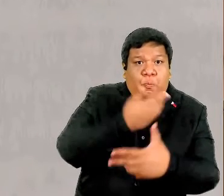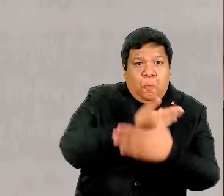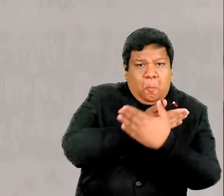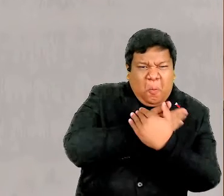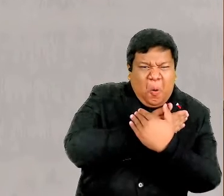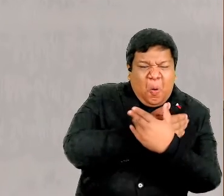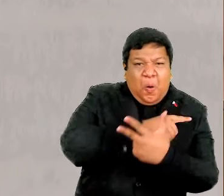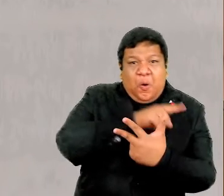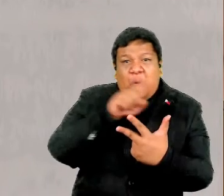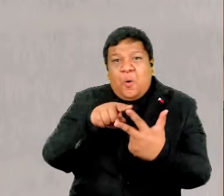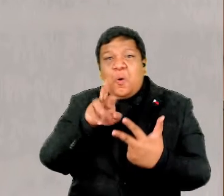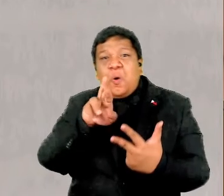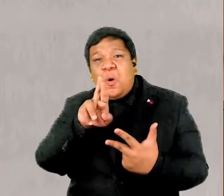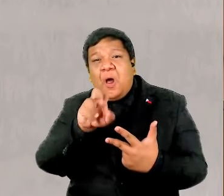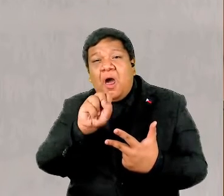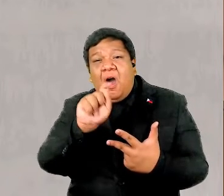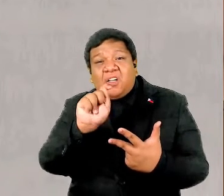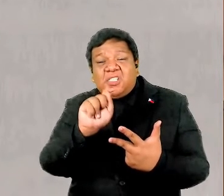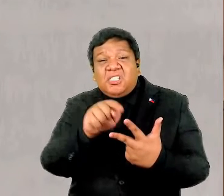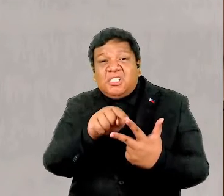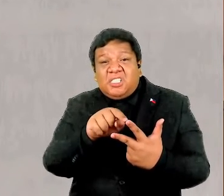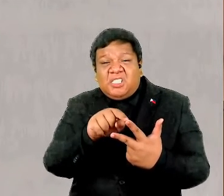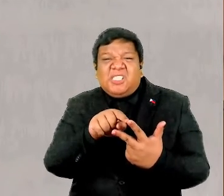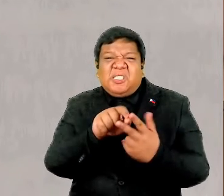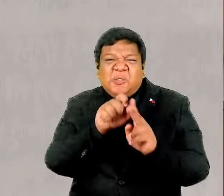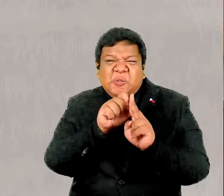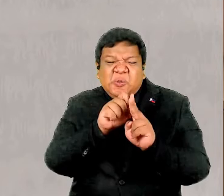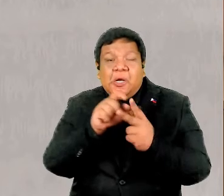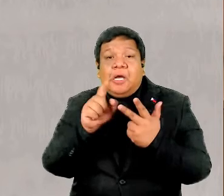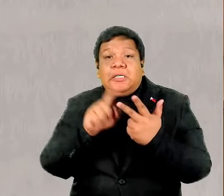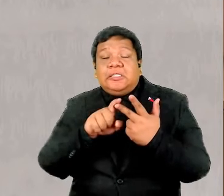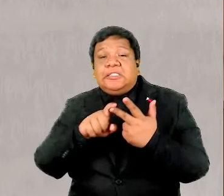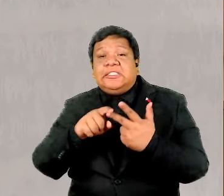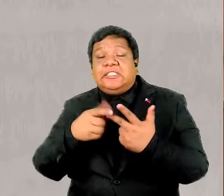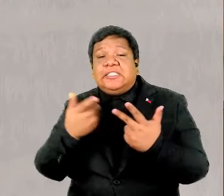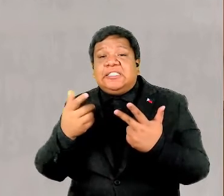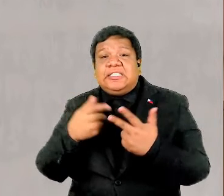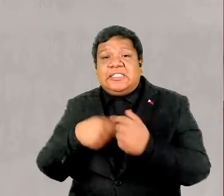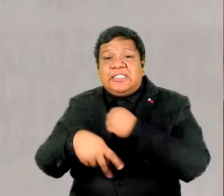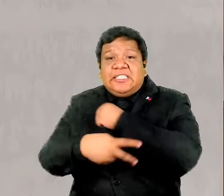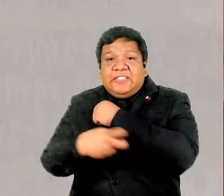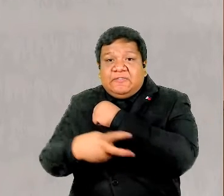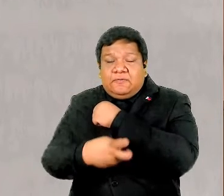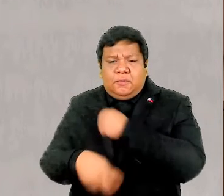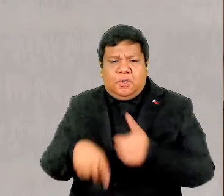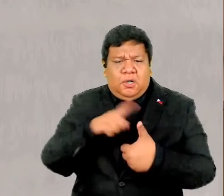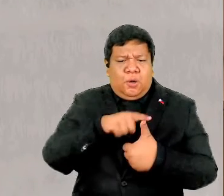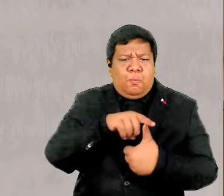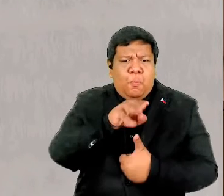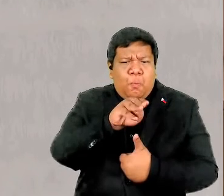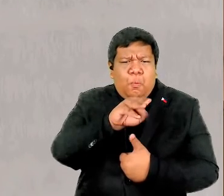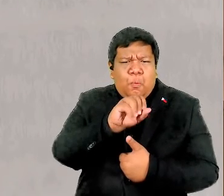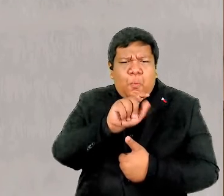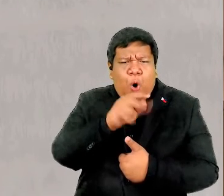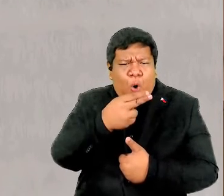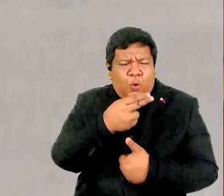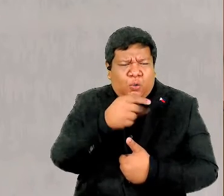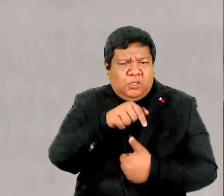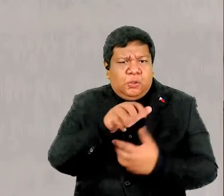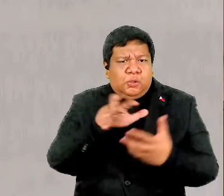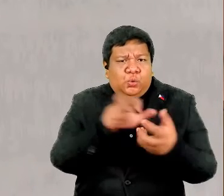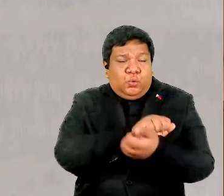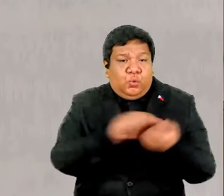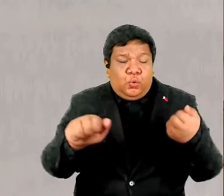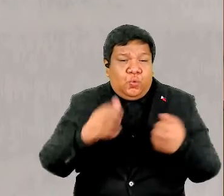rust, and thieves. Now Jesus begins with a picture of a moth or yung gamo-gamo that will destroy. Now,